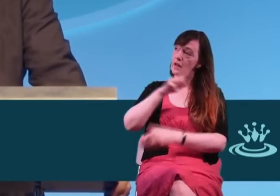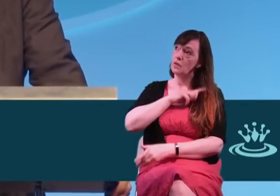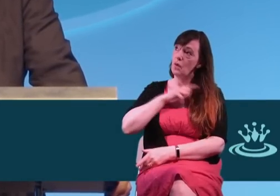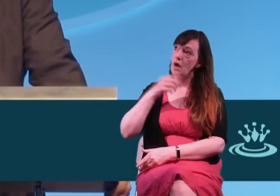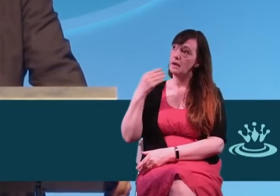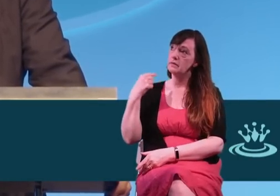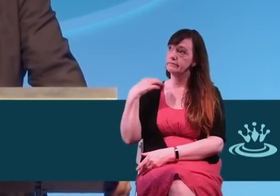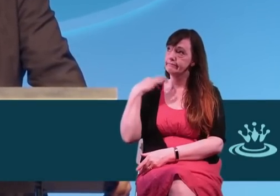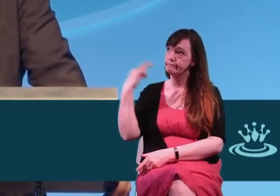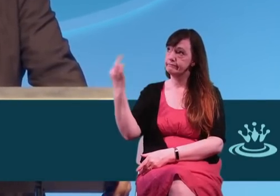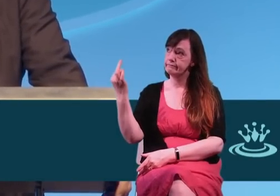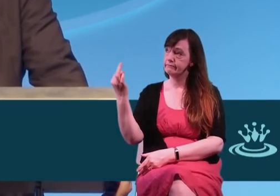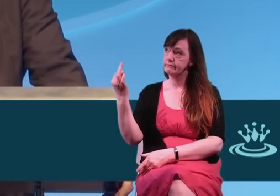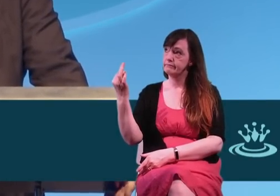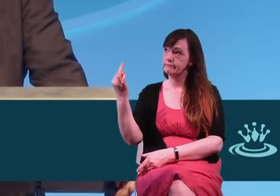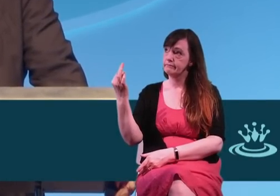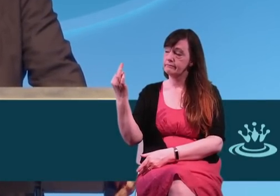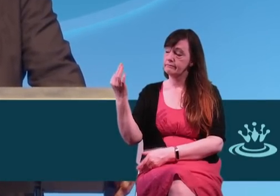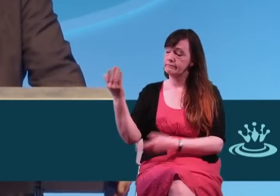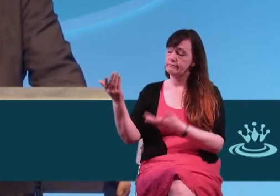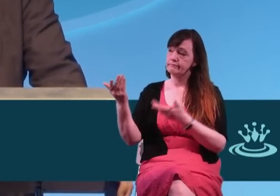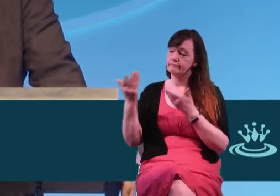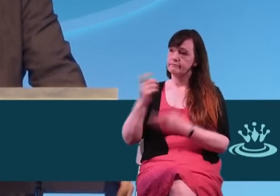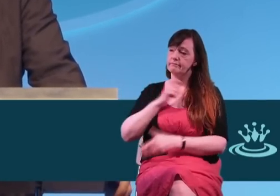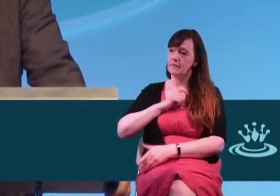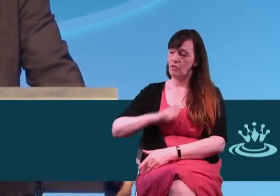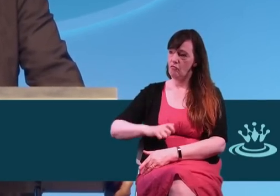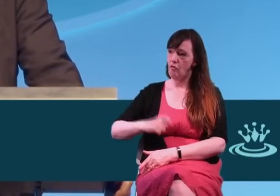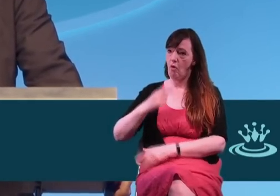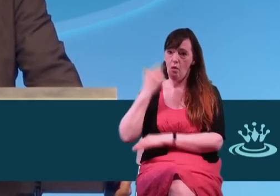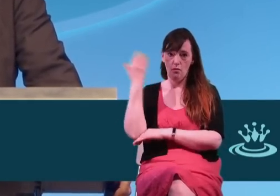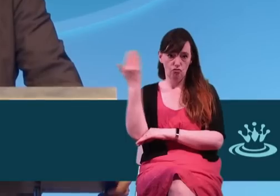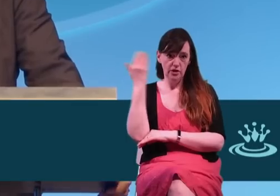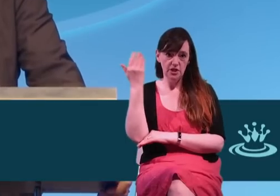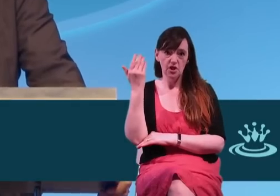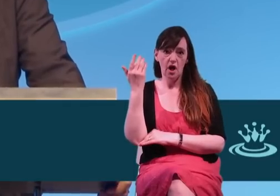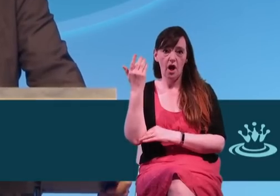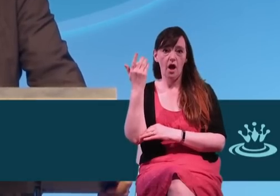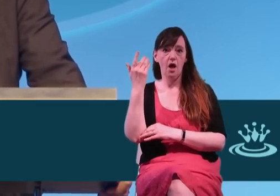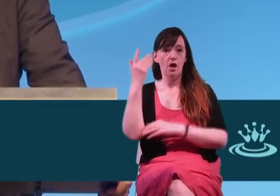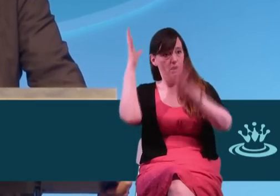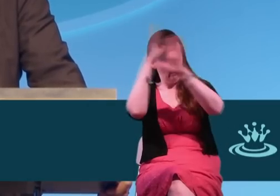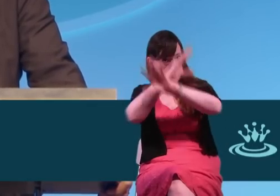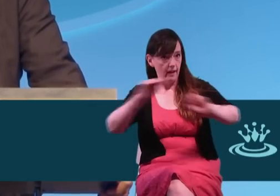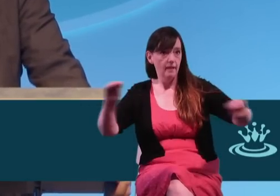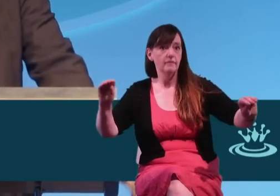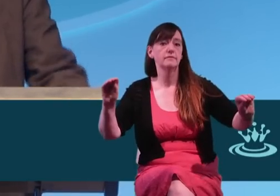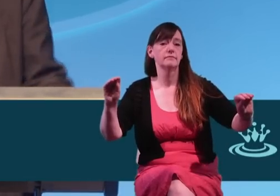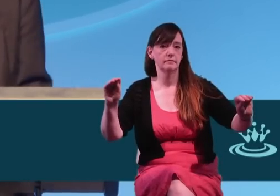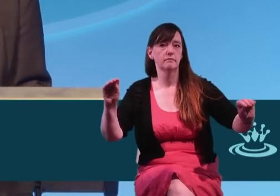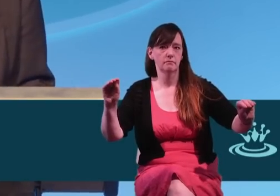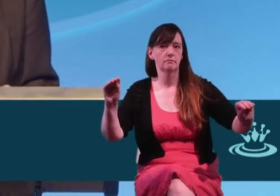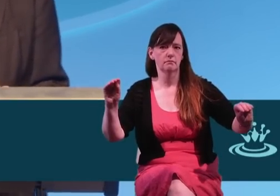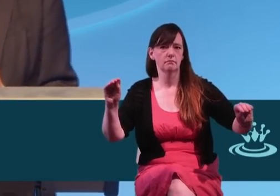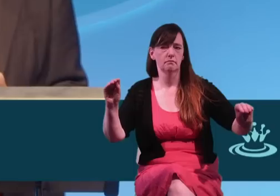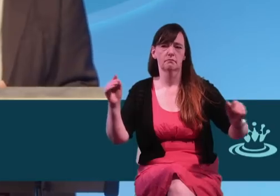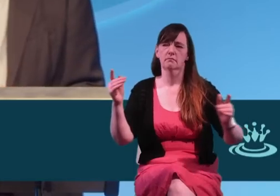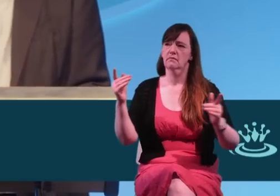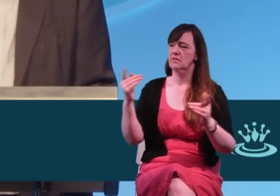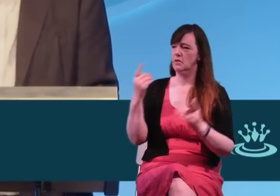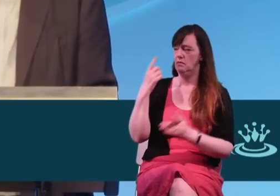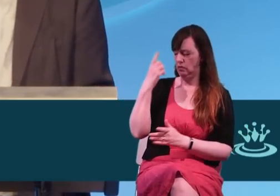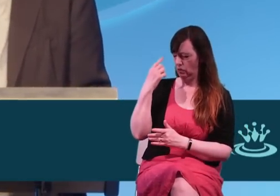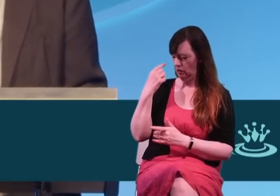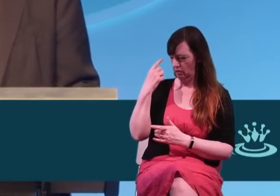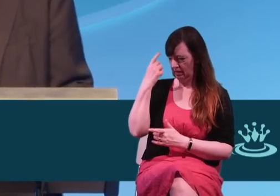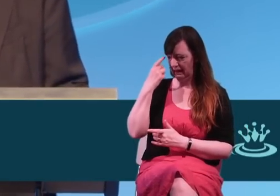preacher, or as I think it was the NIV that was read earlier, as a herald, same thing. So in other words, he's not simply thinking about what